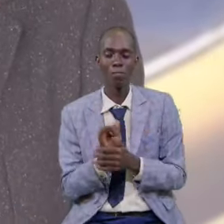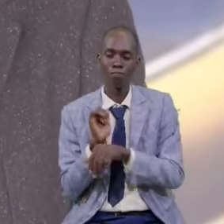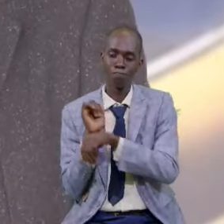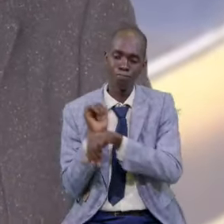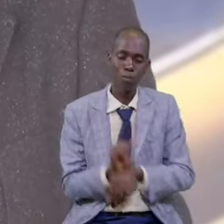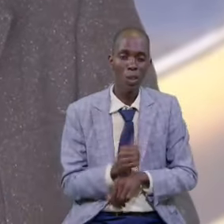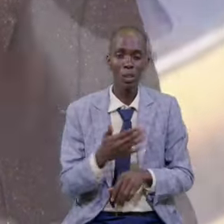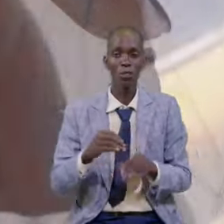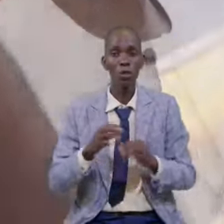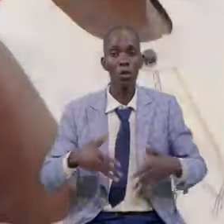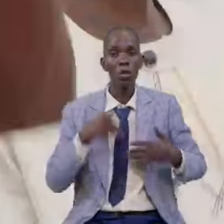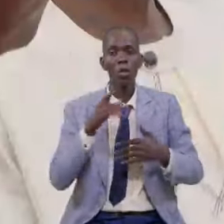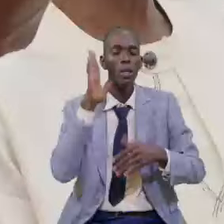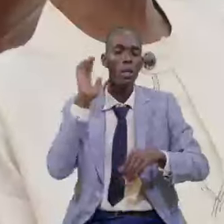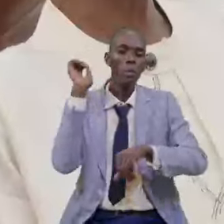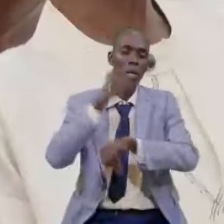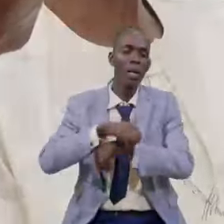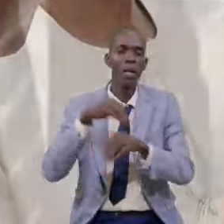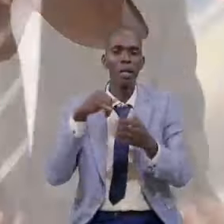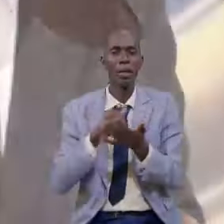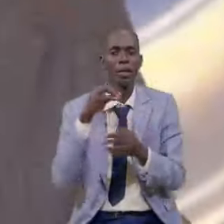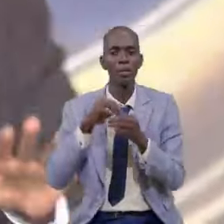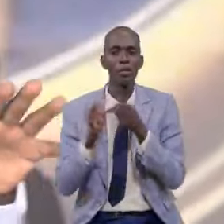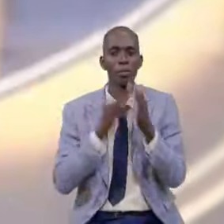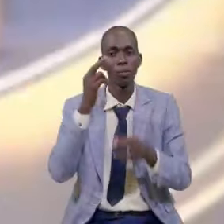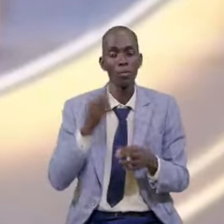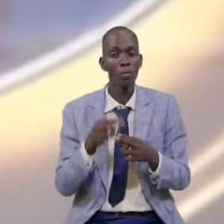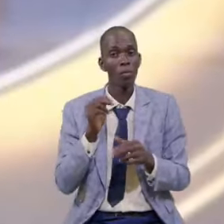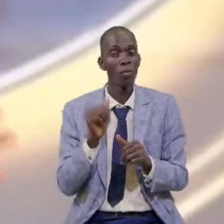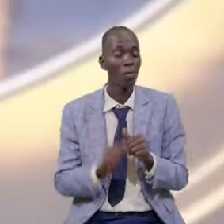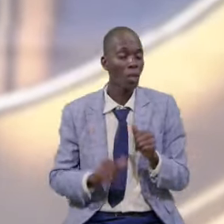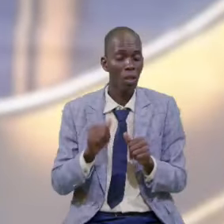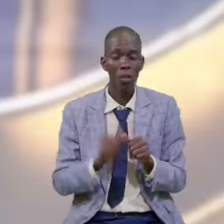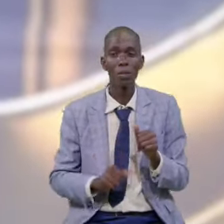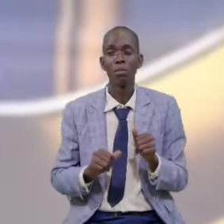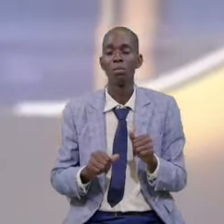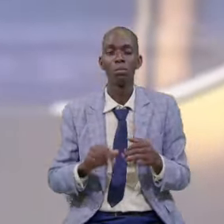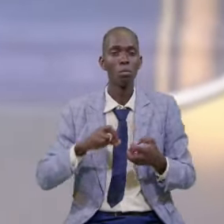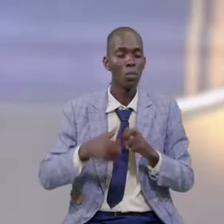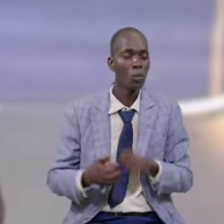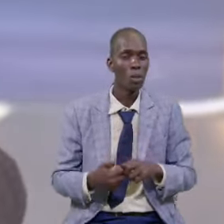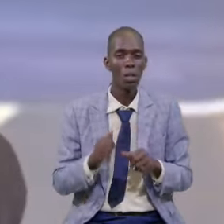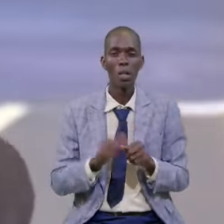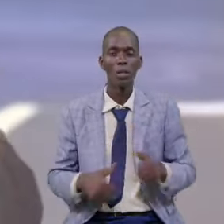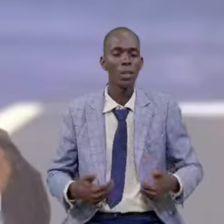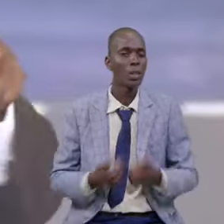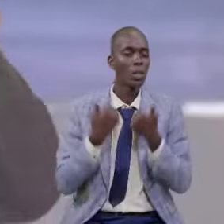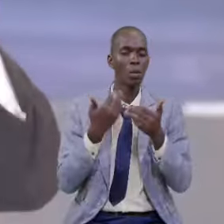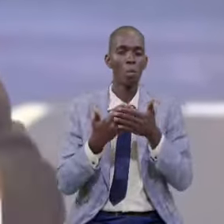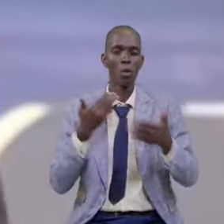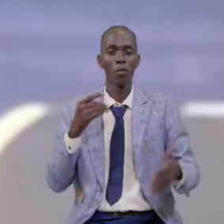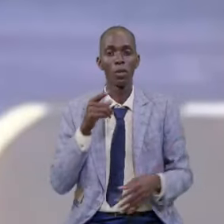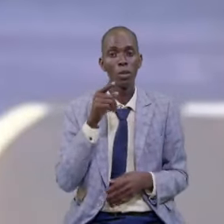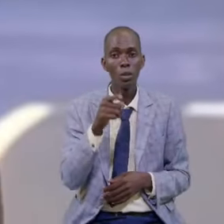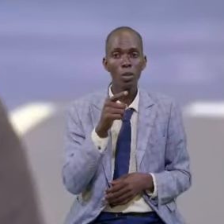an overcomer. Amen. Every hurdle, every mountain, every challenge before you, will walk through